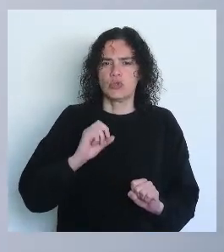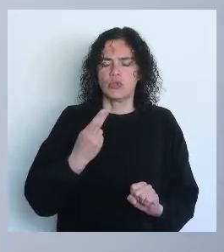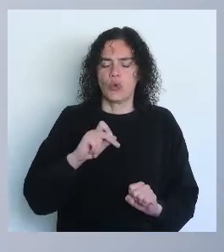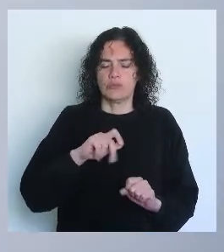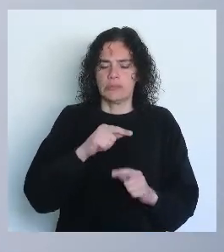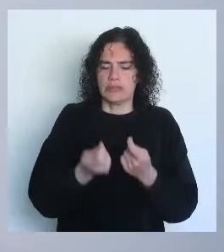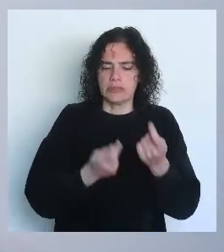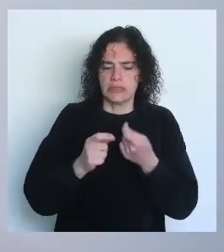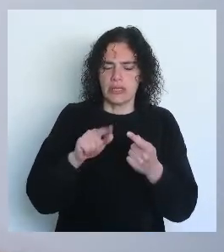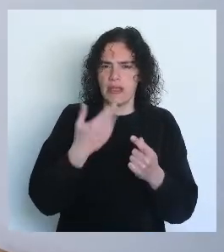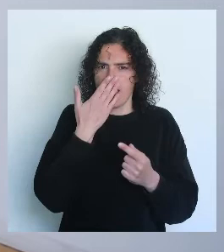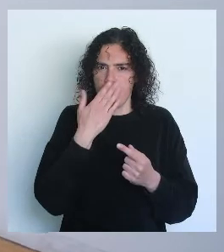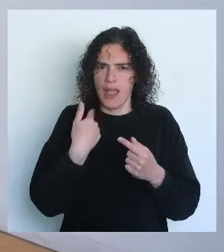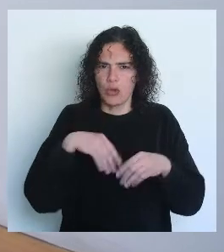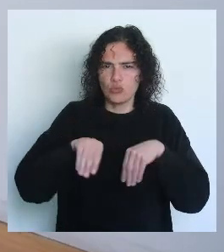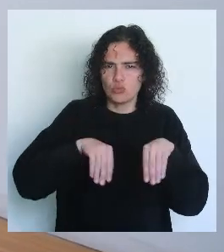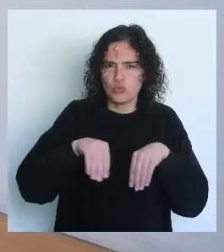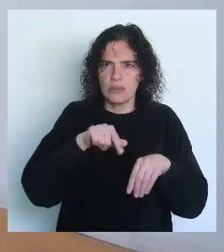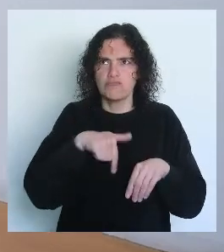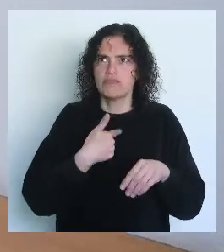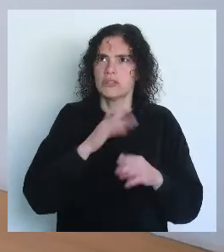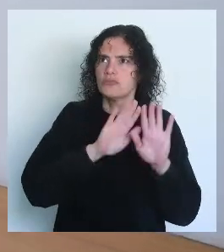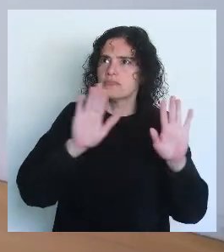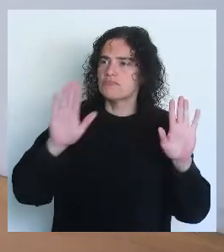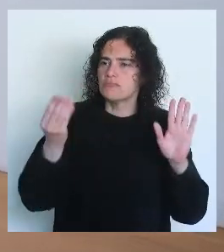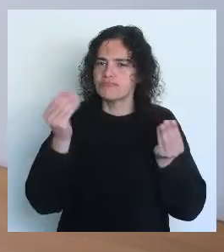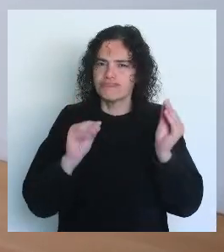A little bit like, actually, there is almost a play in the